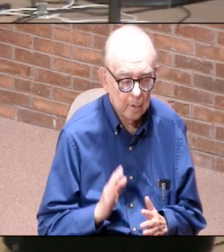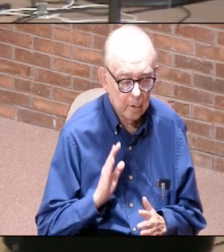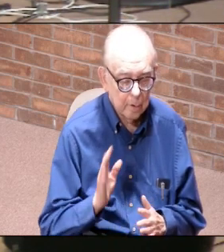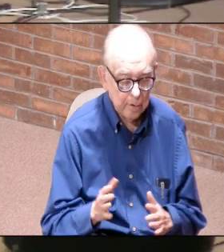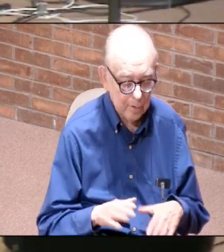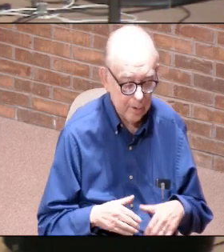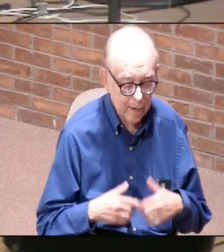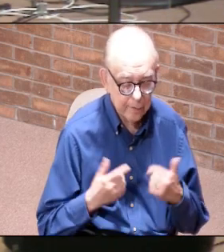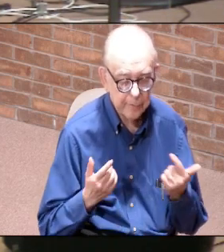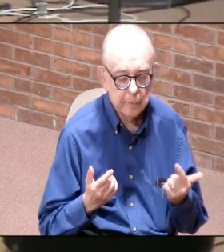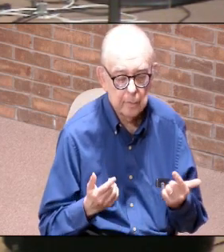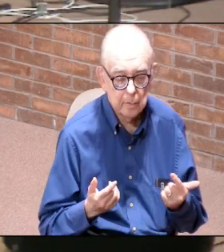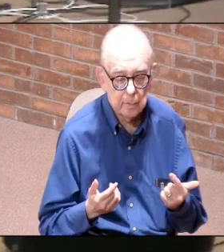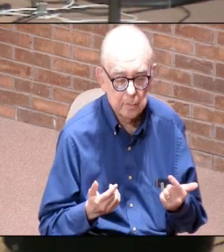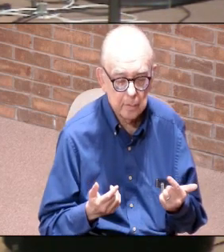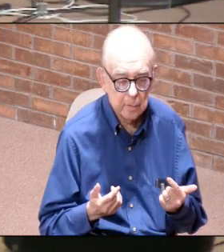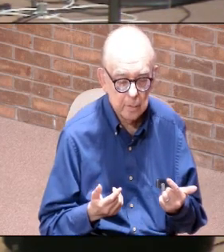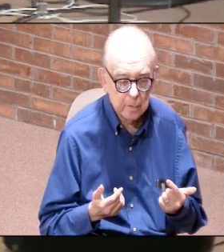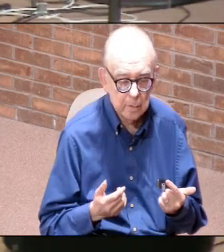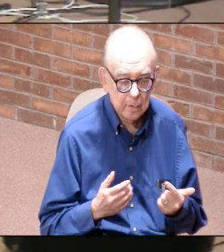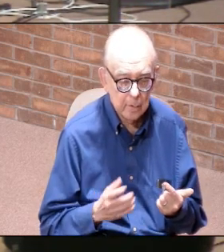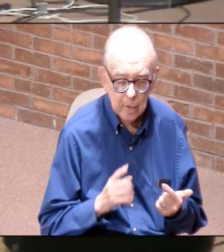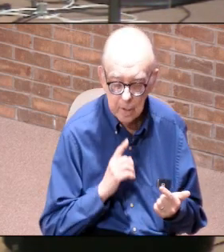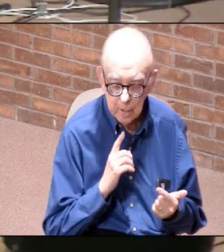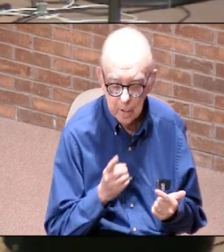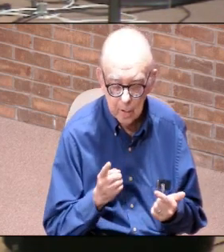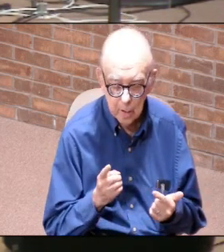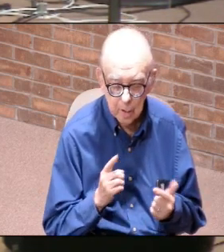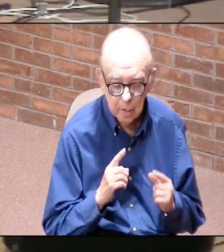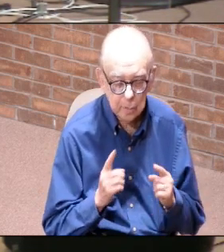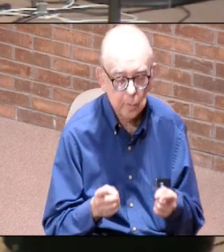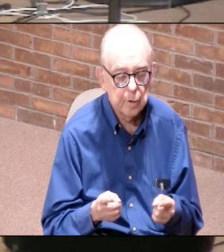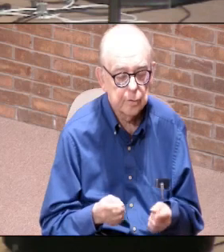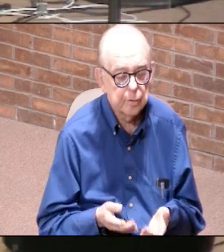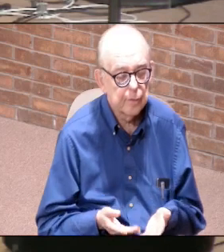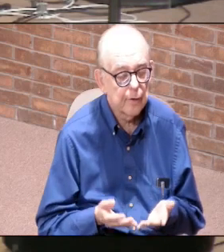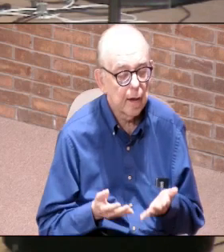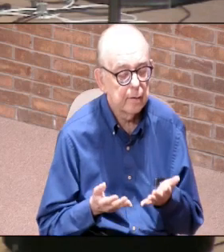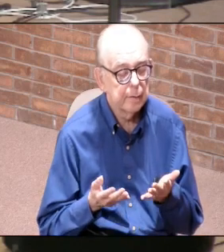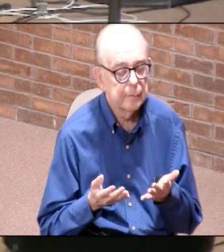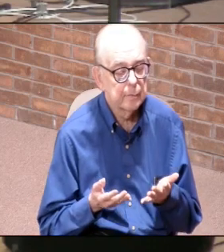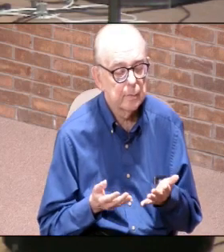your life is going to the fire.